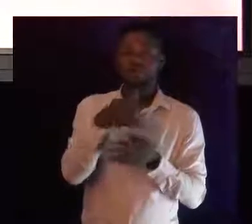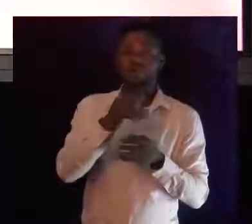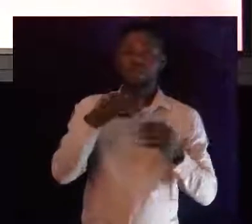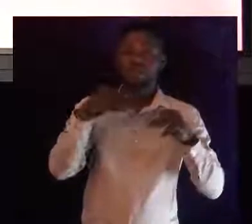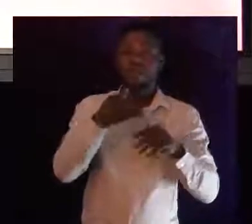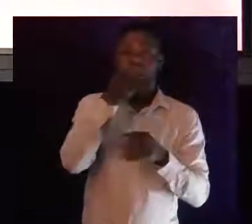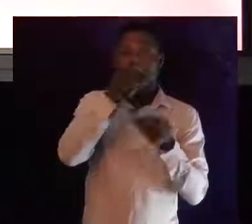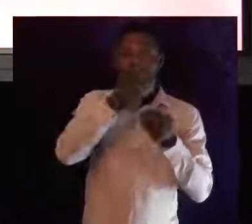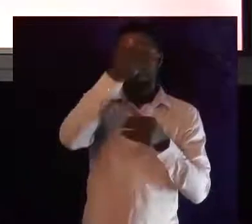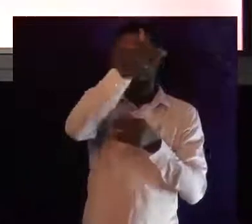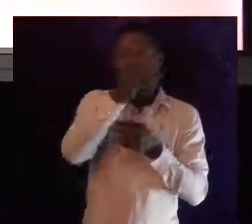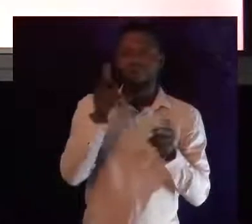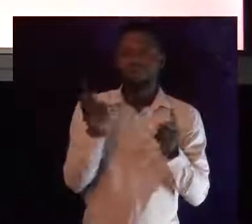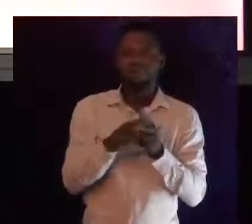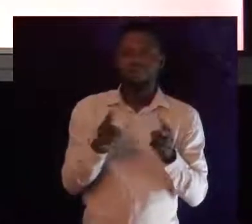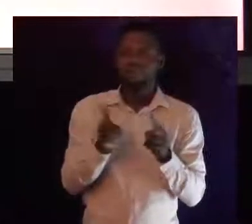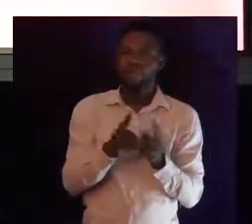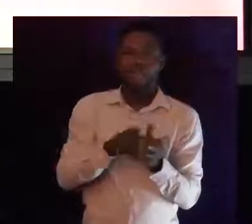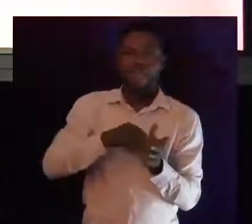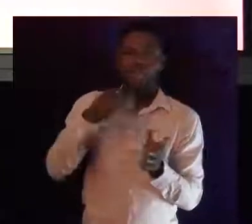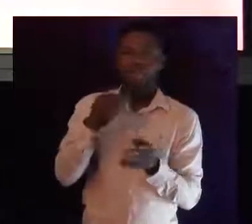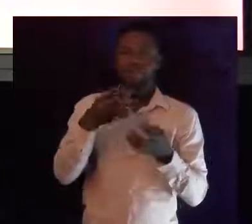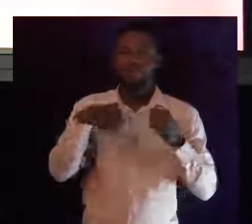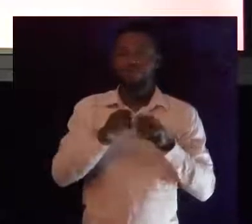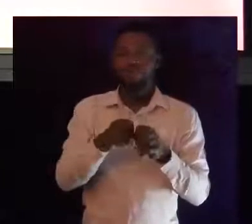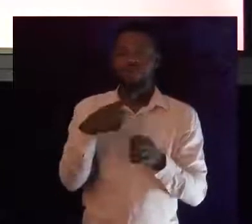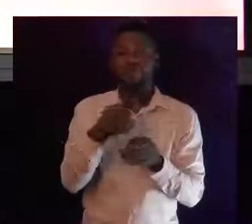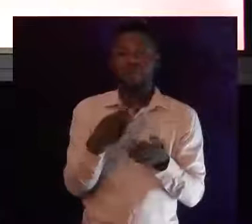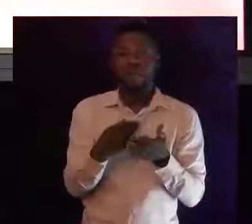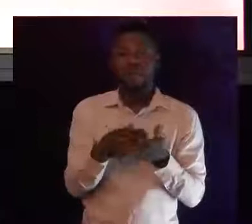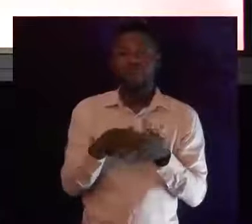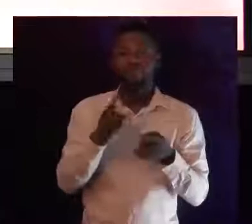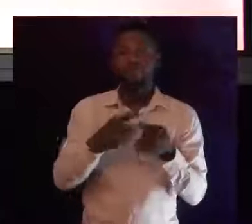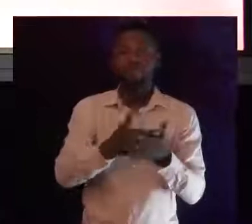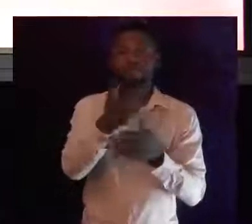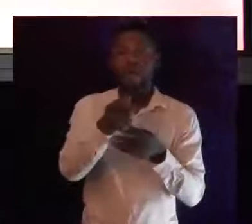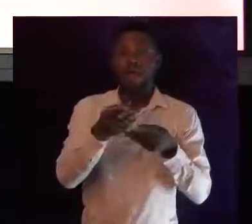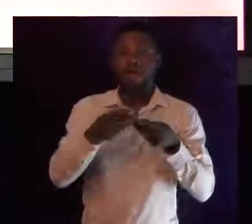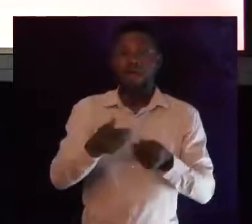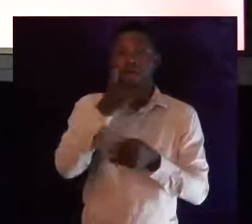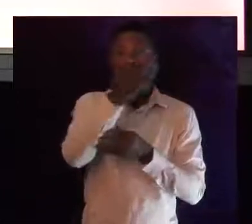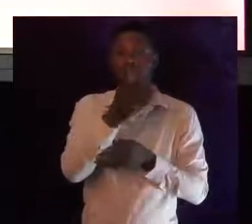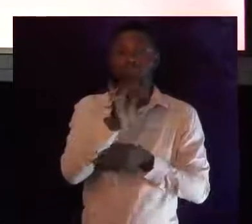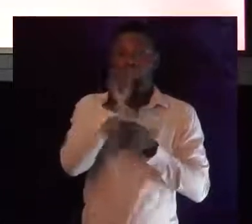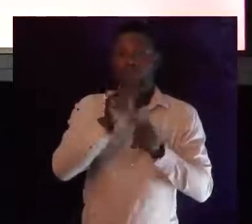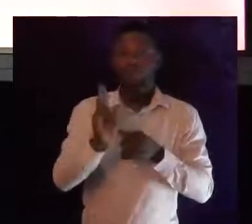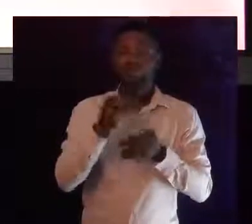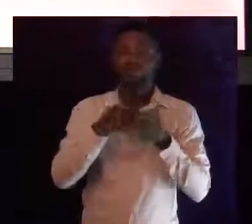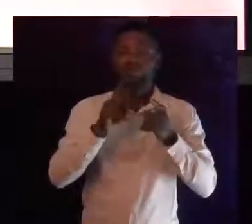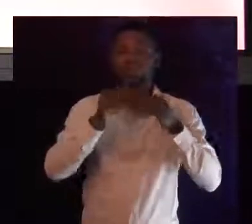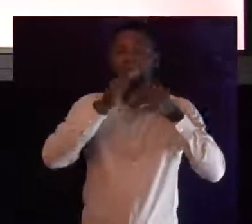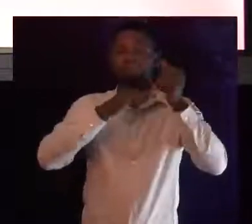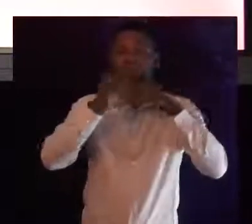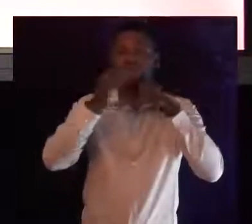which they sell land there is very expensive. Even the amount to buy land there, you can use it to build a very